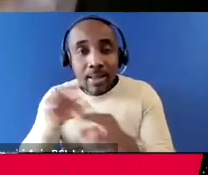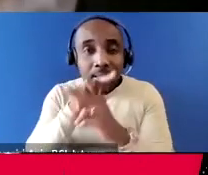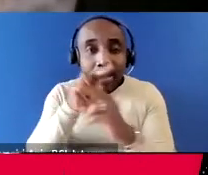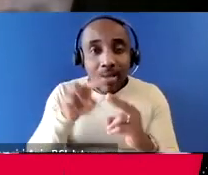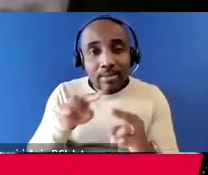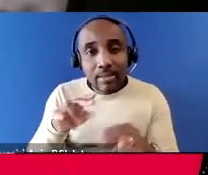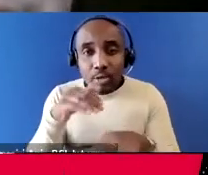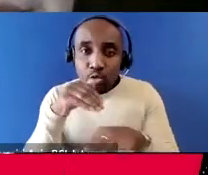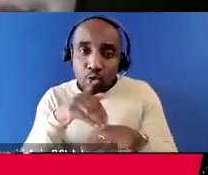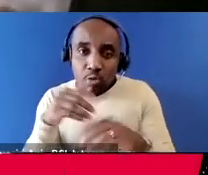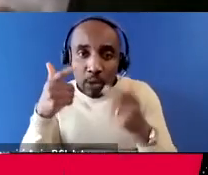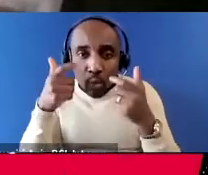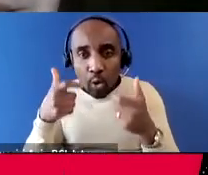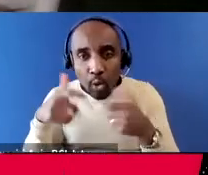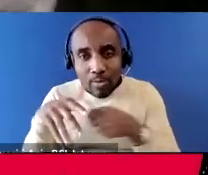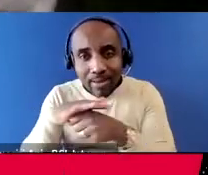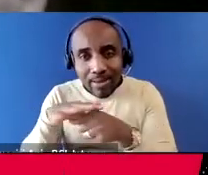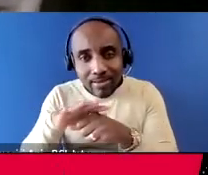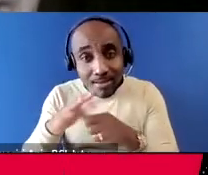Yes, sure.